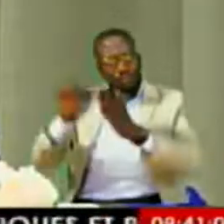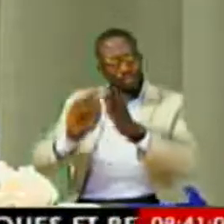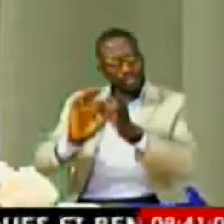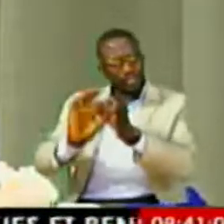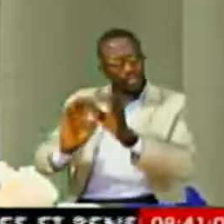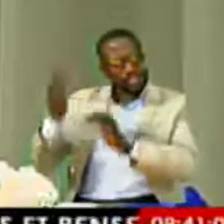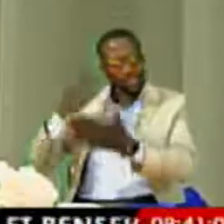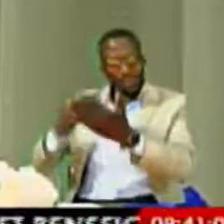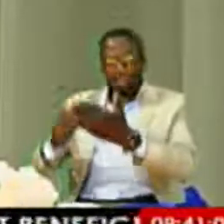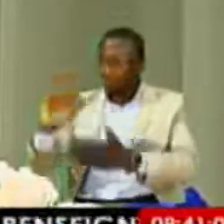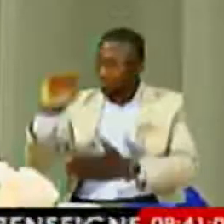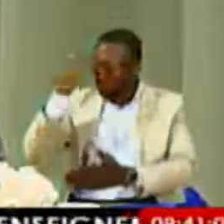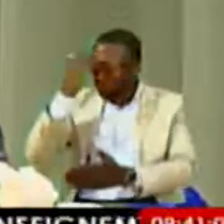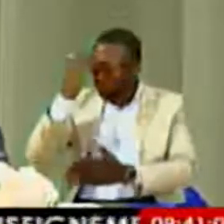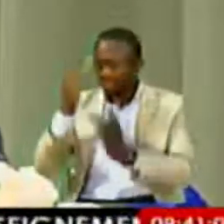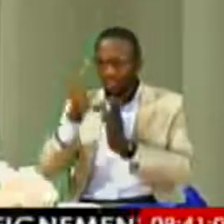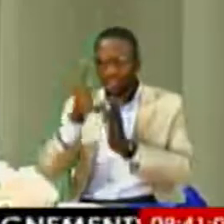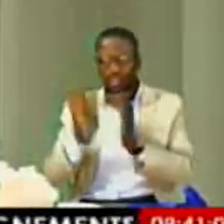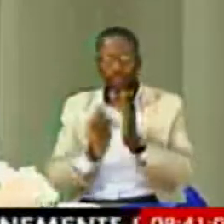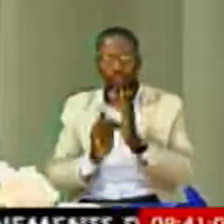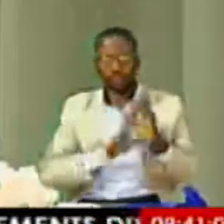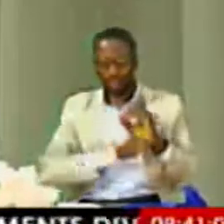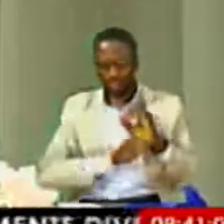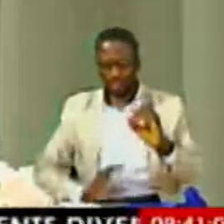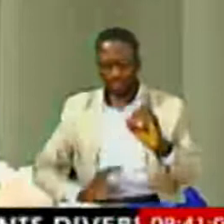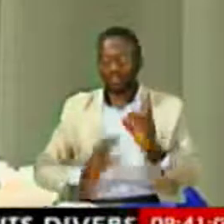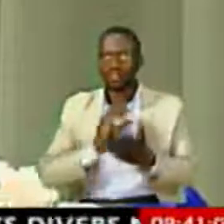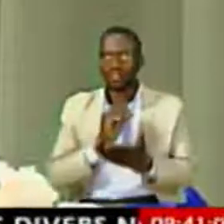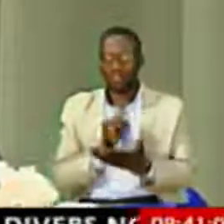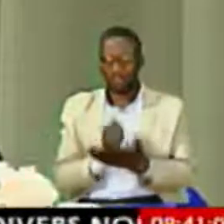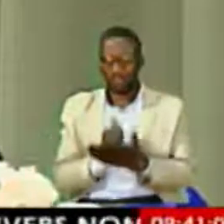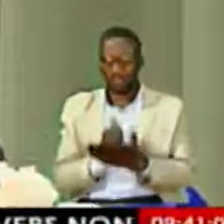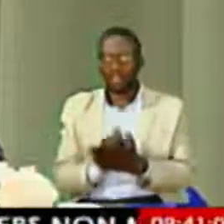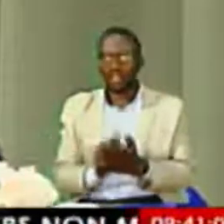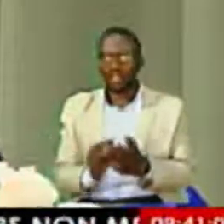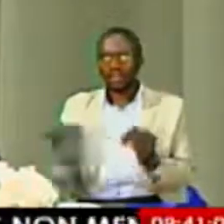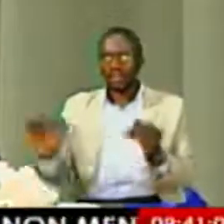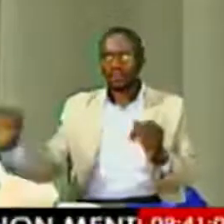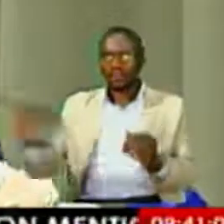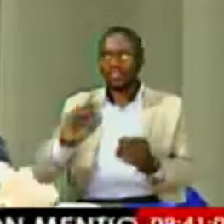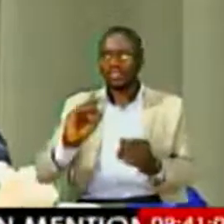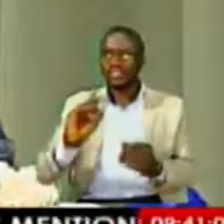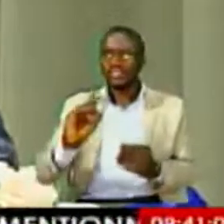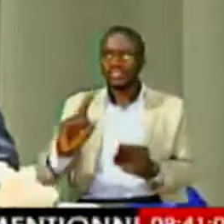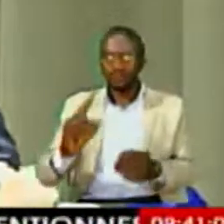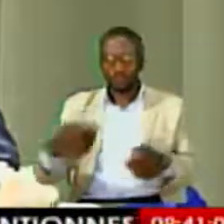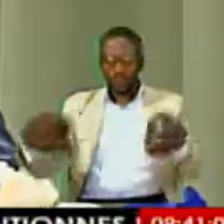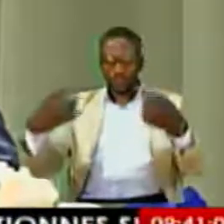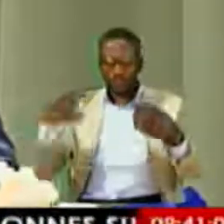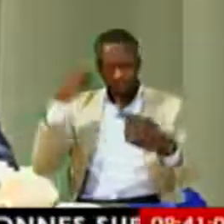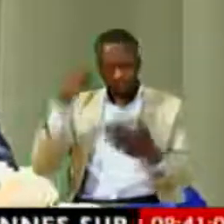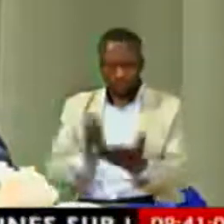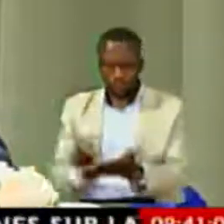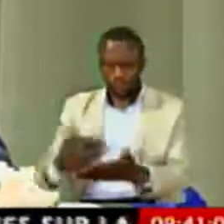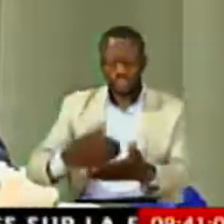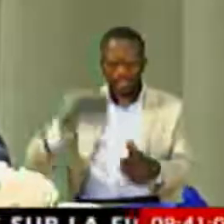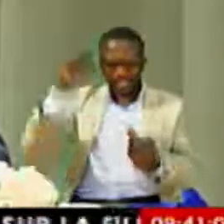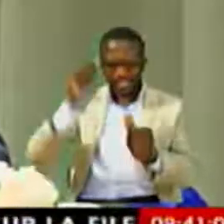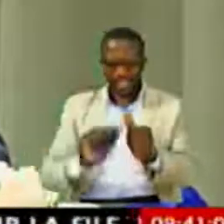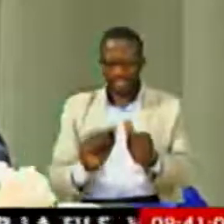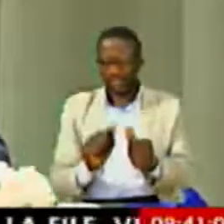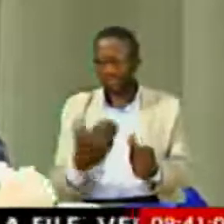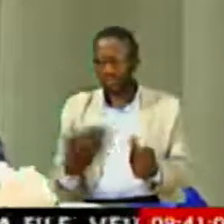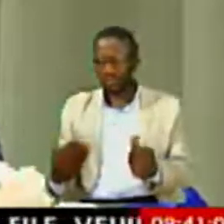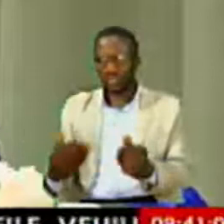Jesus Christ. Amen. Amen. Il est venu remettre toutes choses. He came to restore everything. Amen.